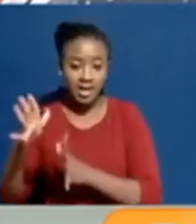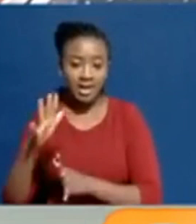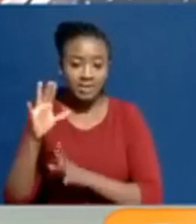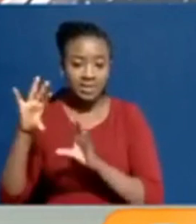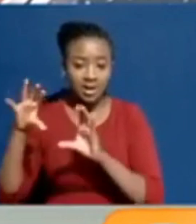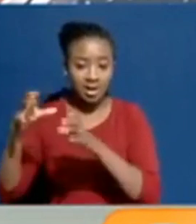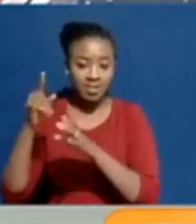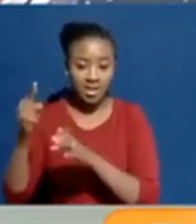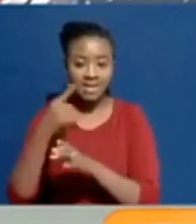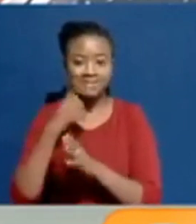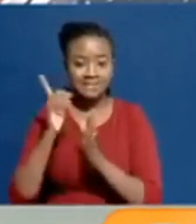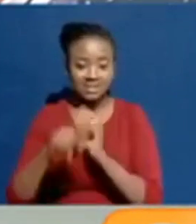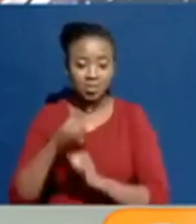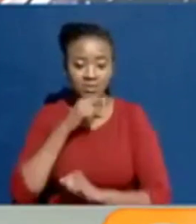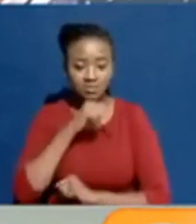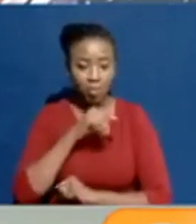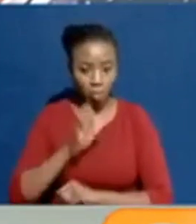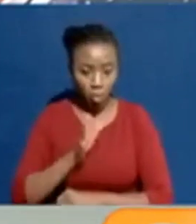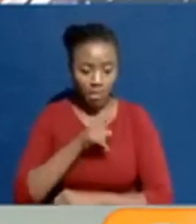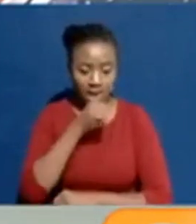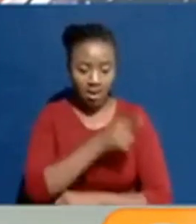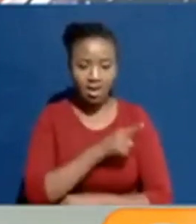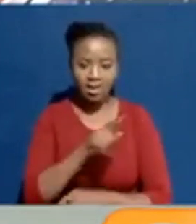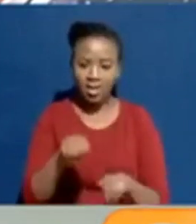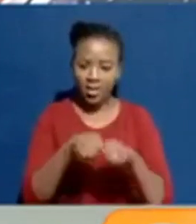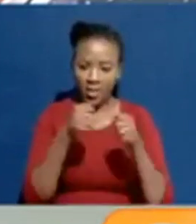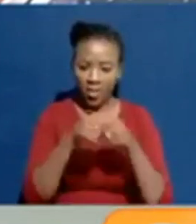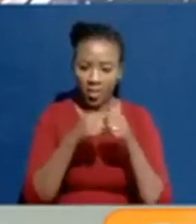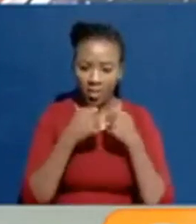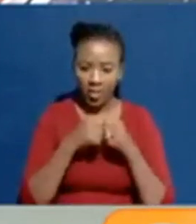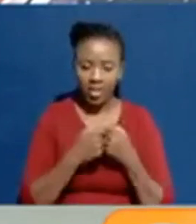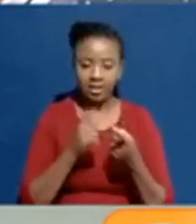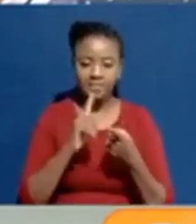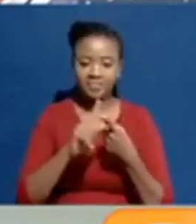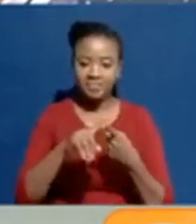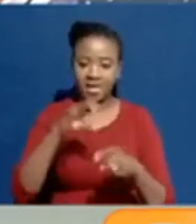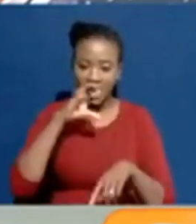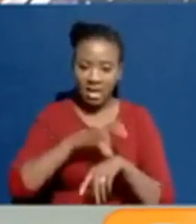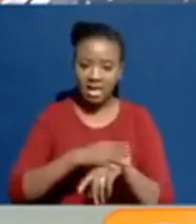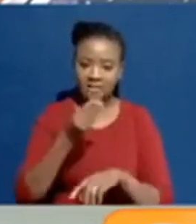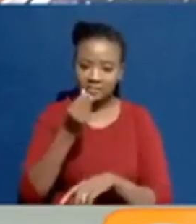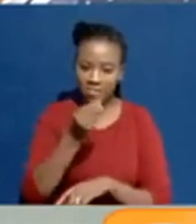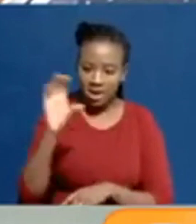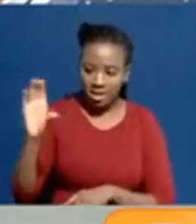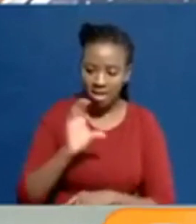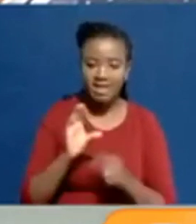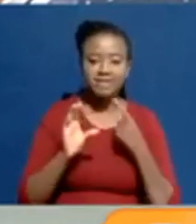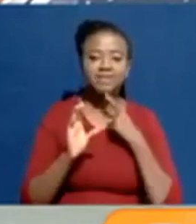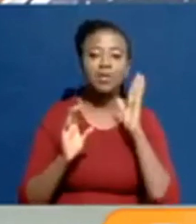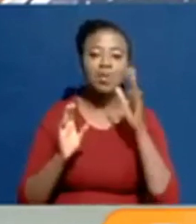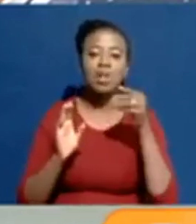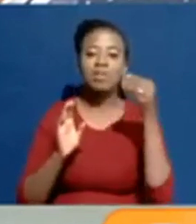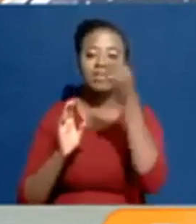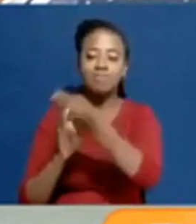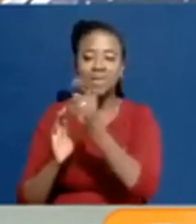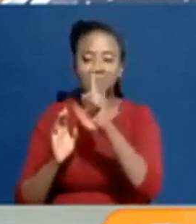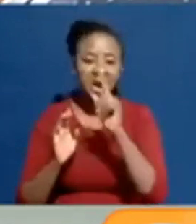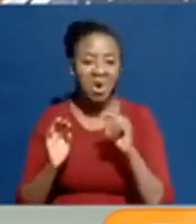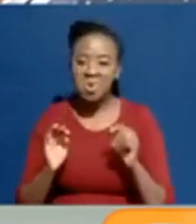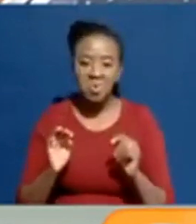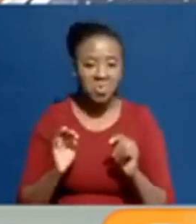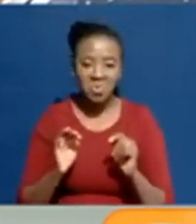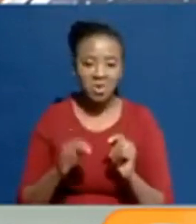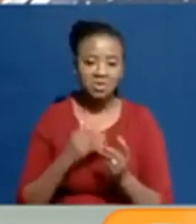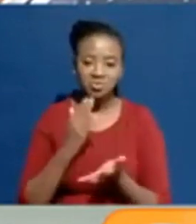Company, accused Amadi of abuse of office, obtaining money by false pretense, among other allegations, in